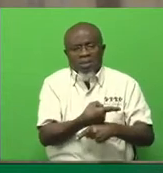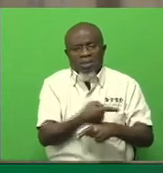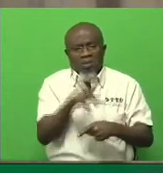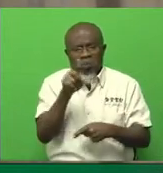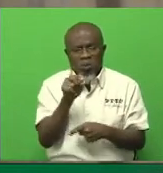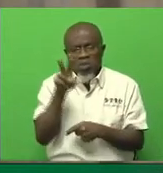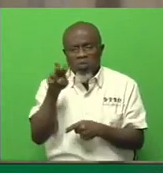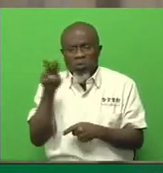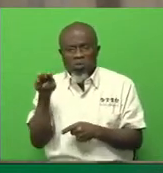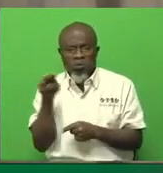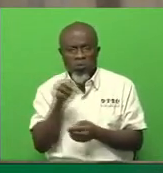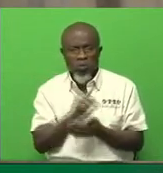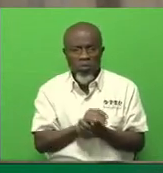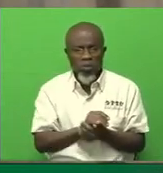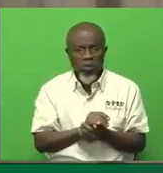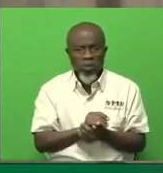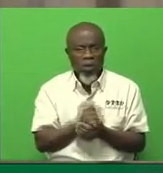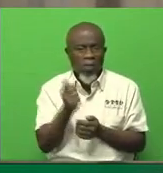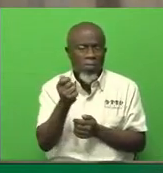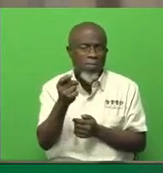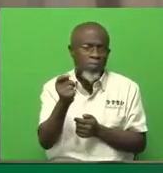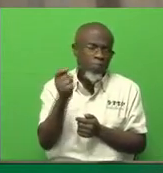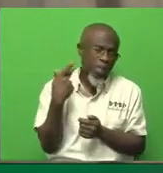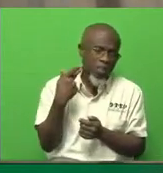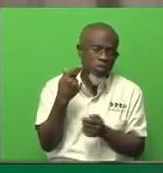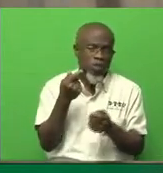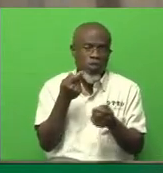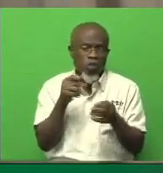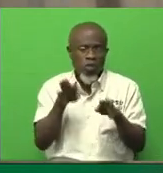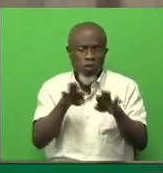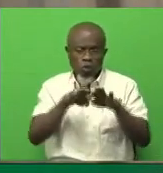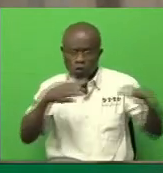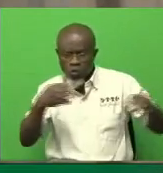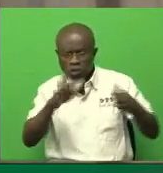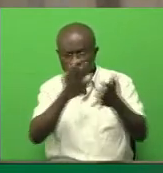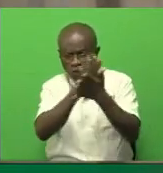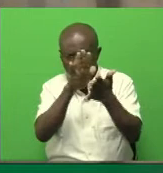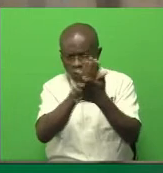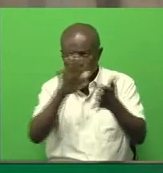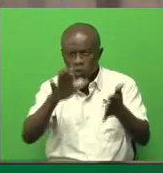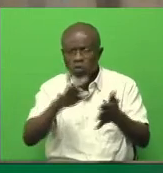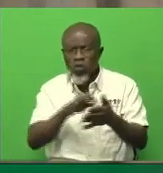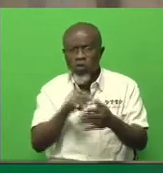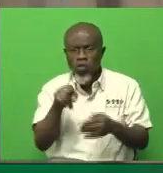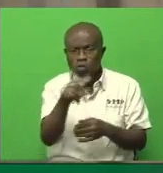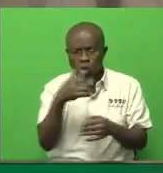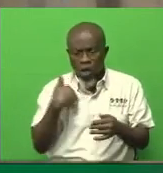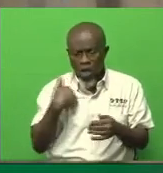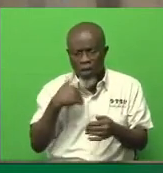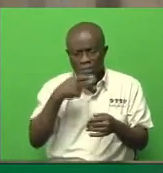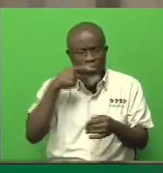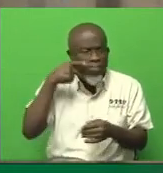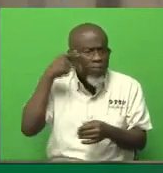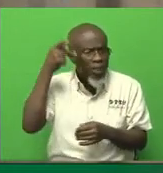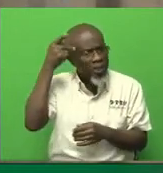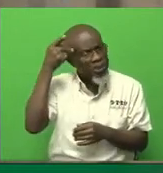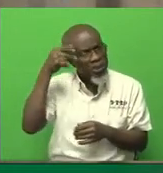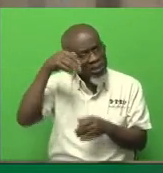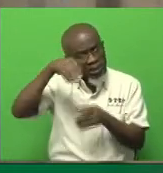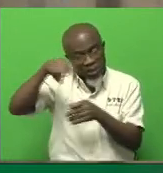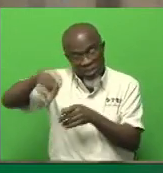2022 back to physical reopening of schools you have parents in